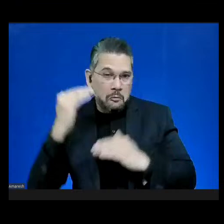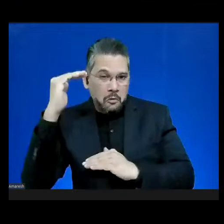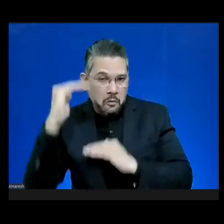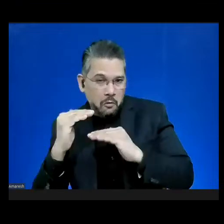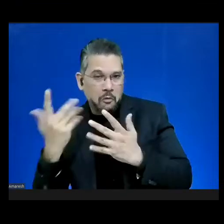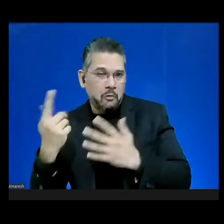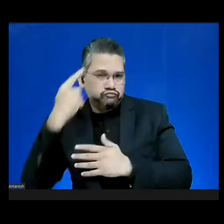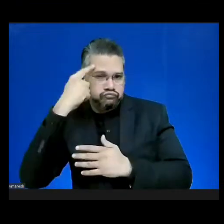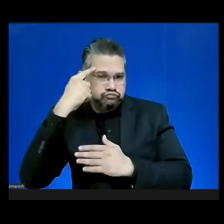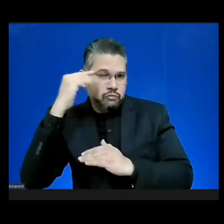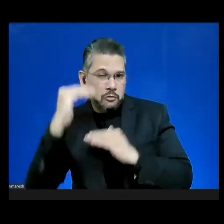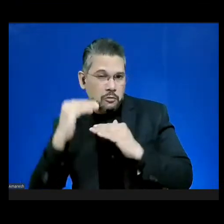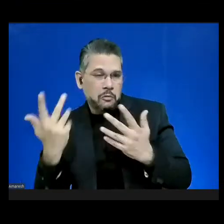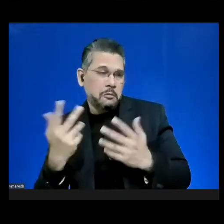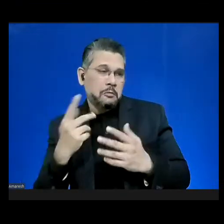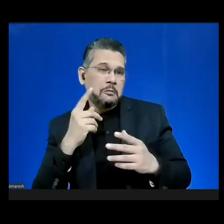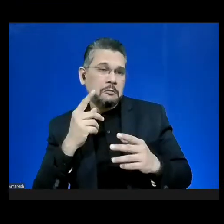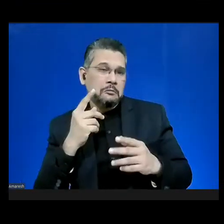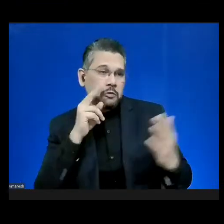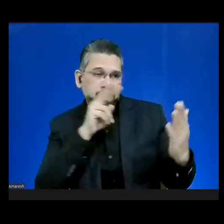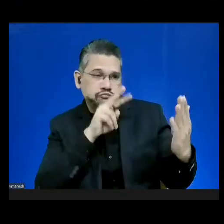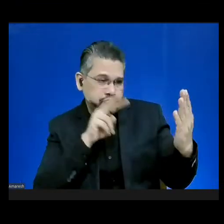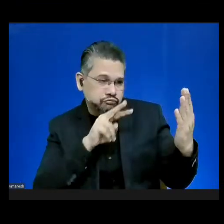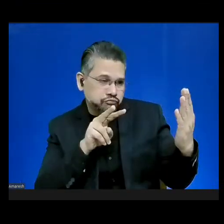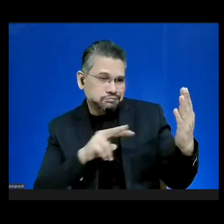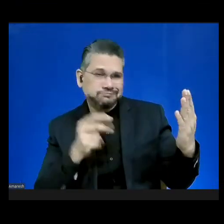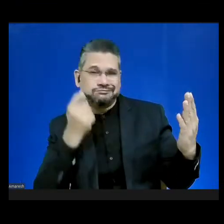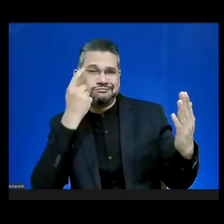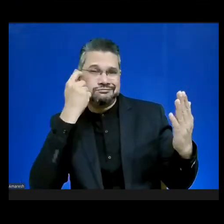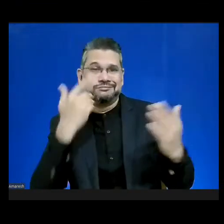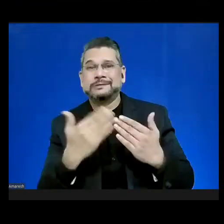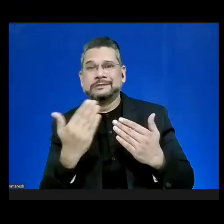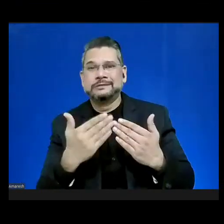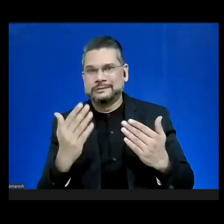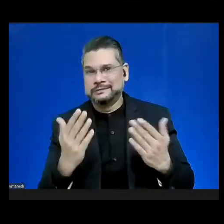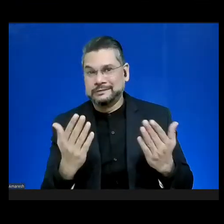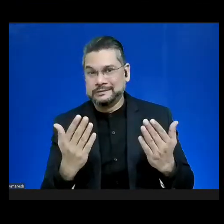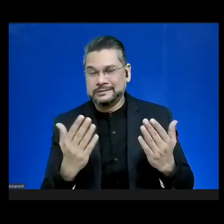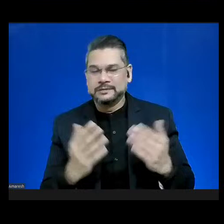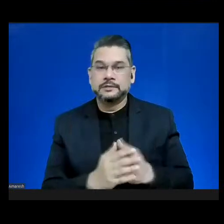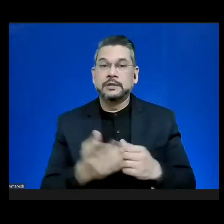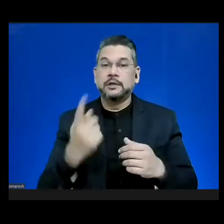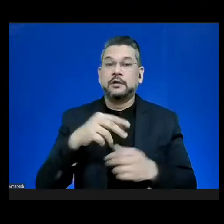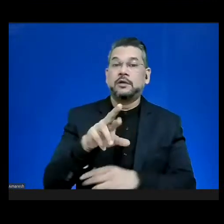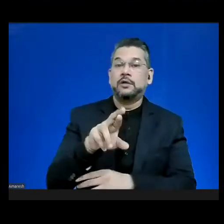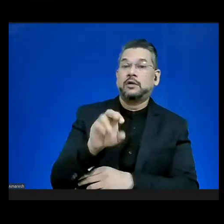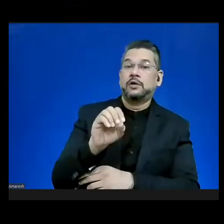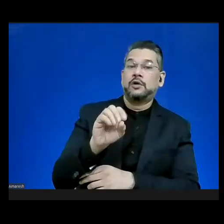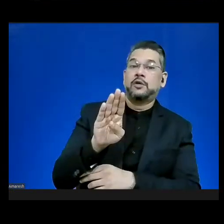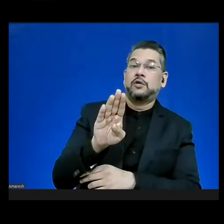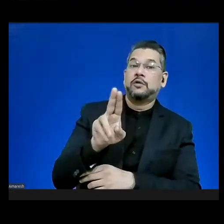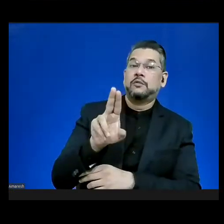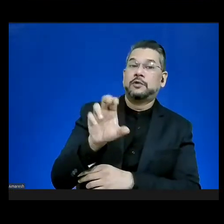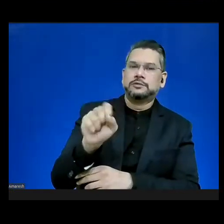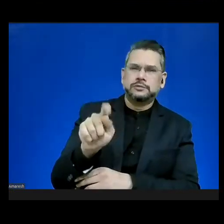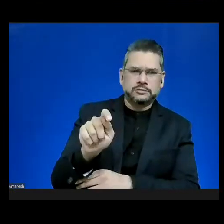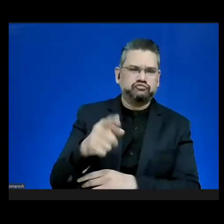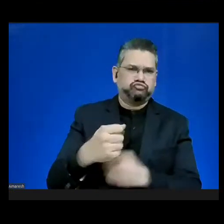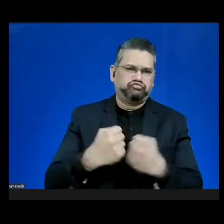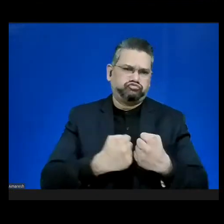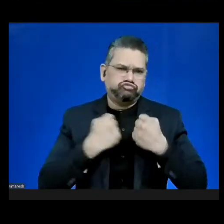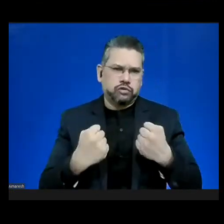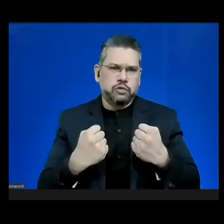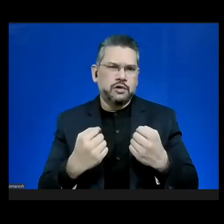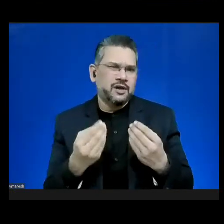understand the contents. And robust should be that probably that's more related to the delivery of the content,